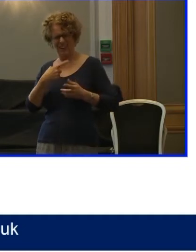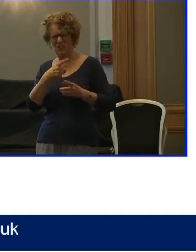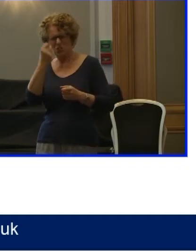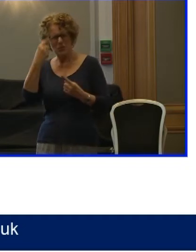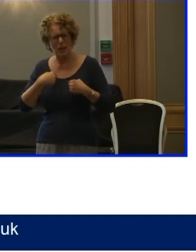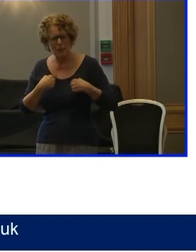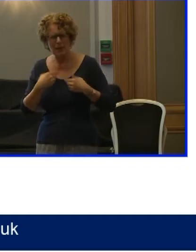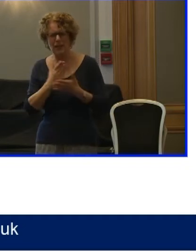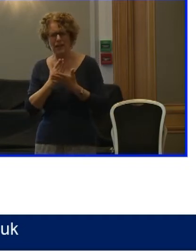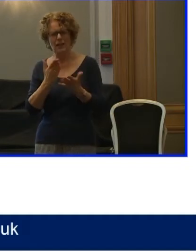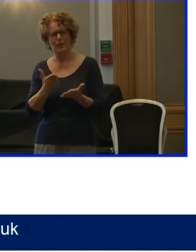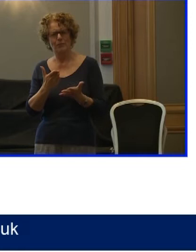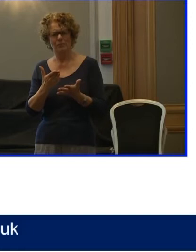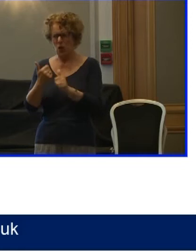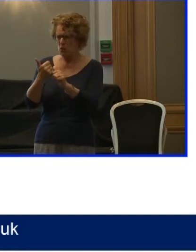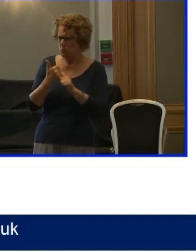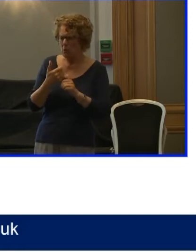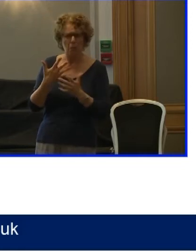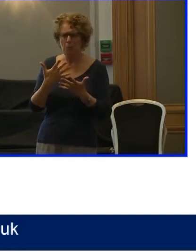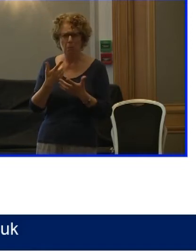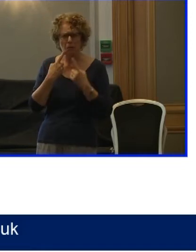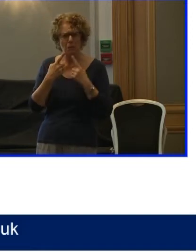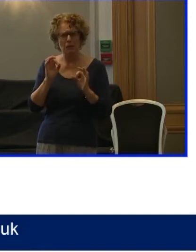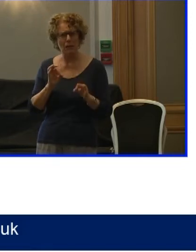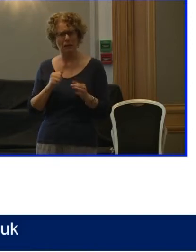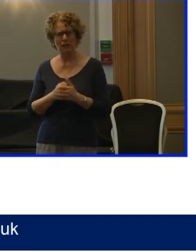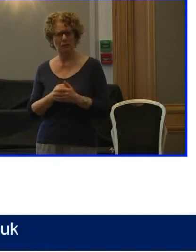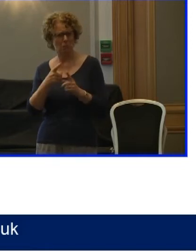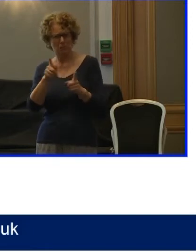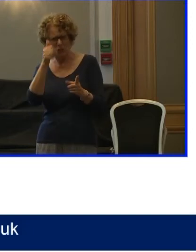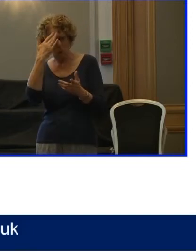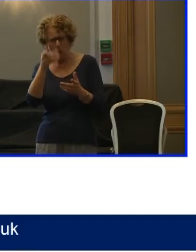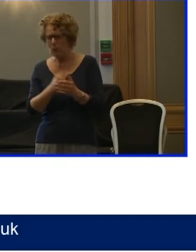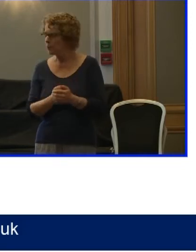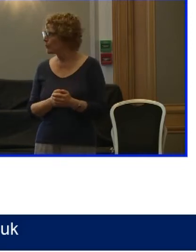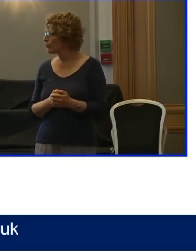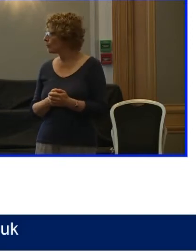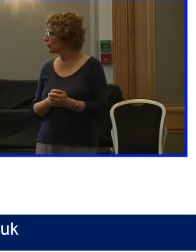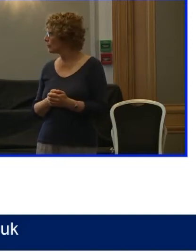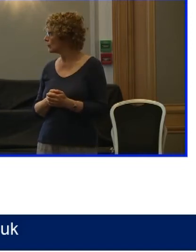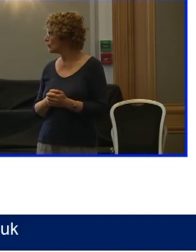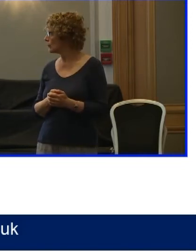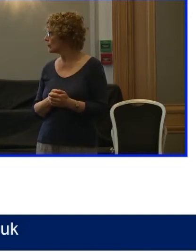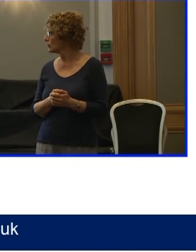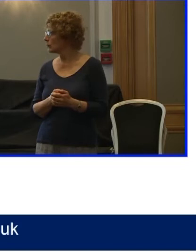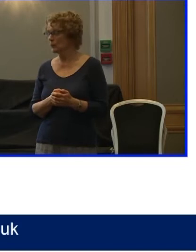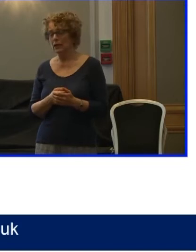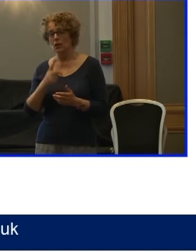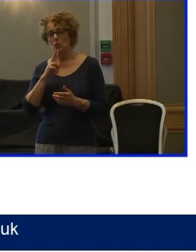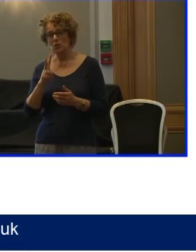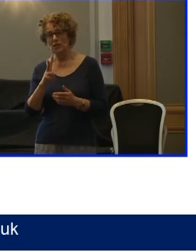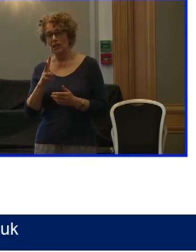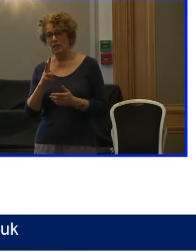ongoing support available to them. Now, having had a look at this, as you can see, there is a sharp turn-off in I was given the opportunity to